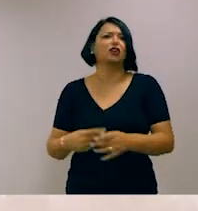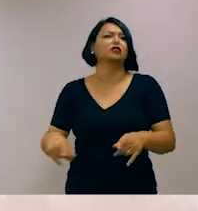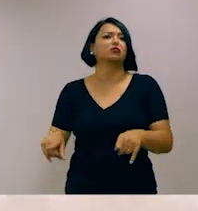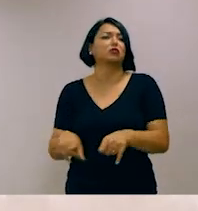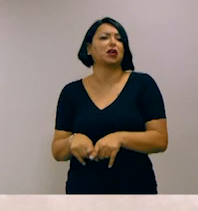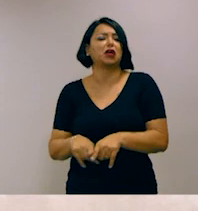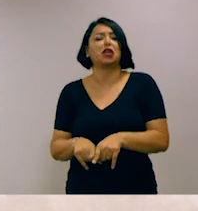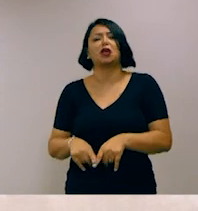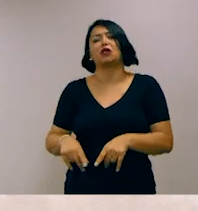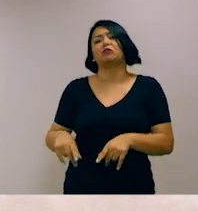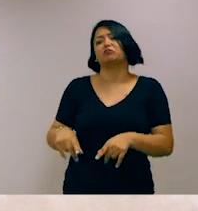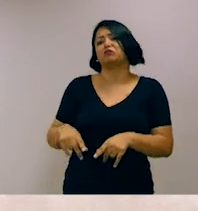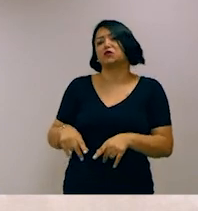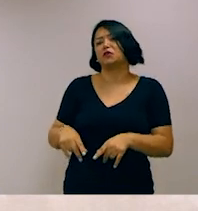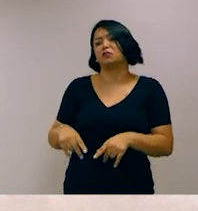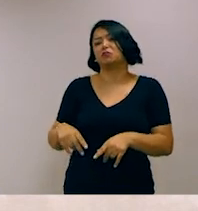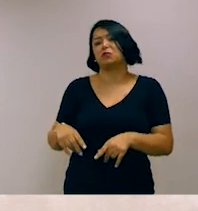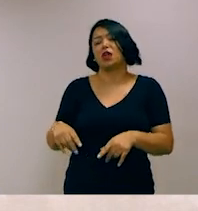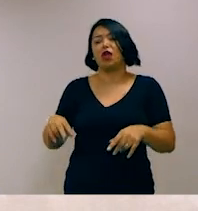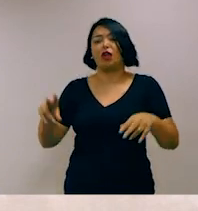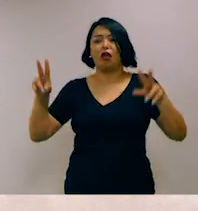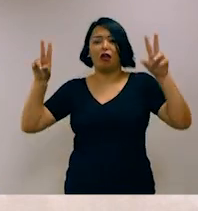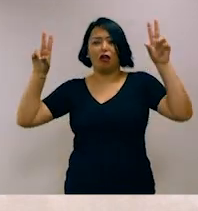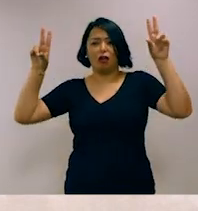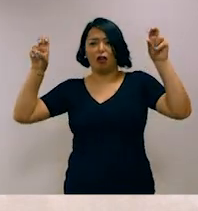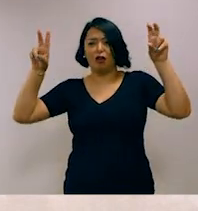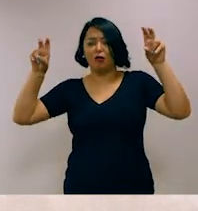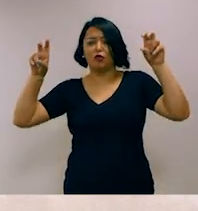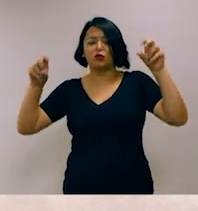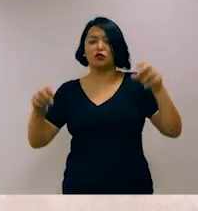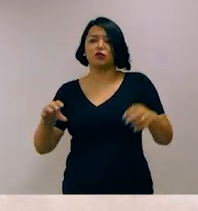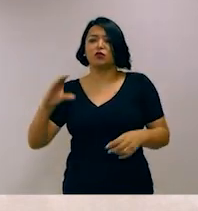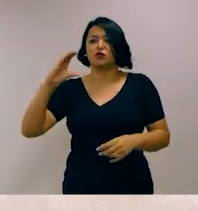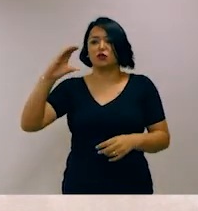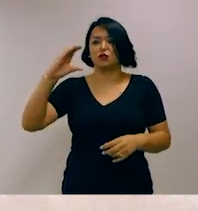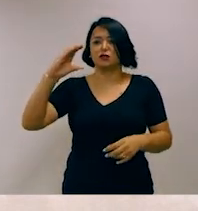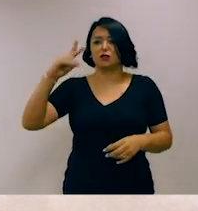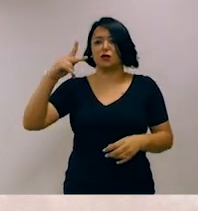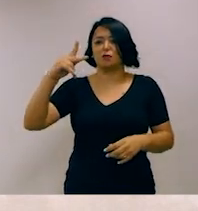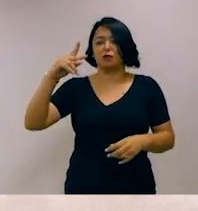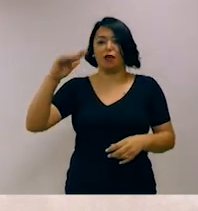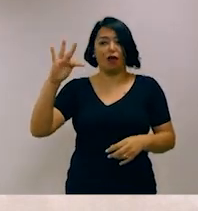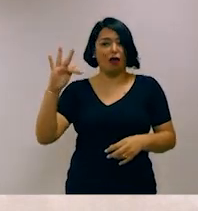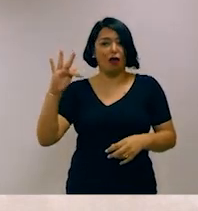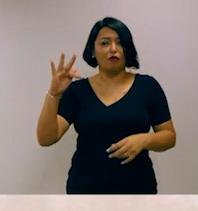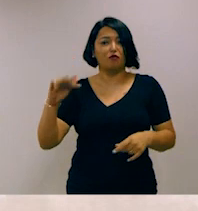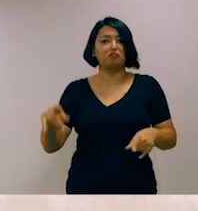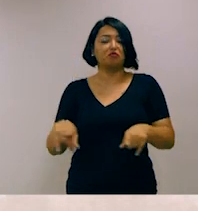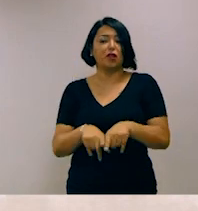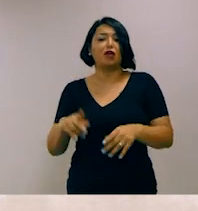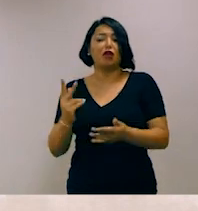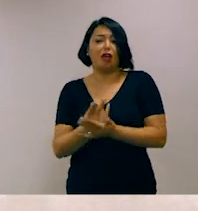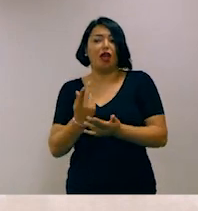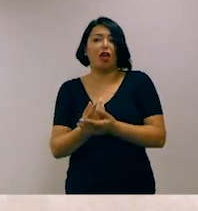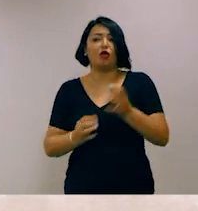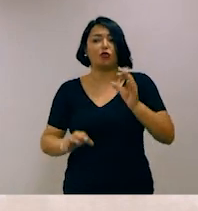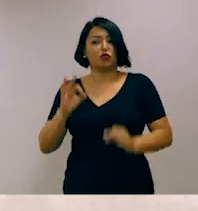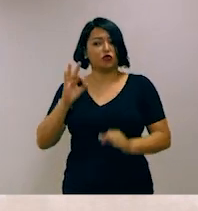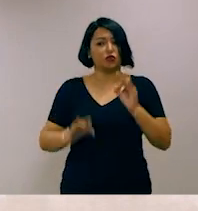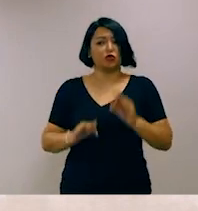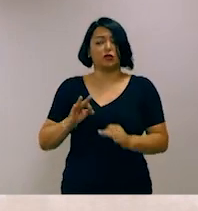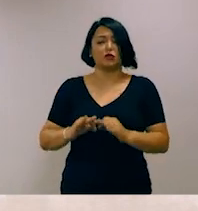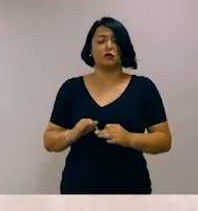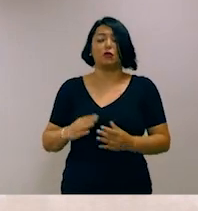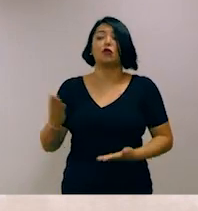undue actions, 3 for the collegiate, and 7. And so the users of the system and